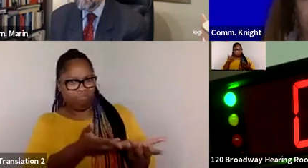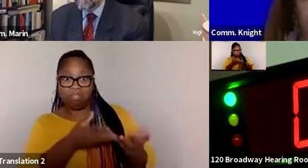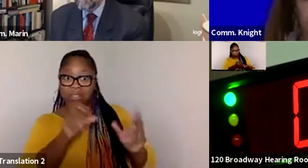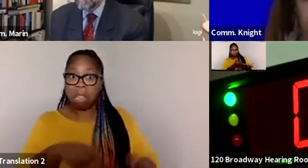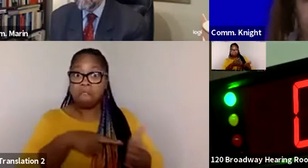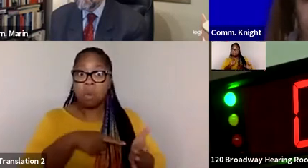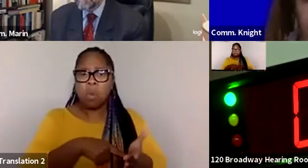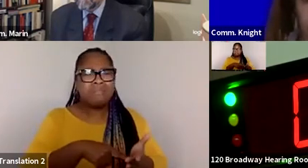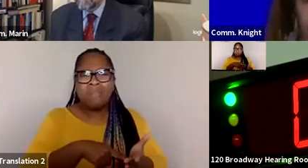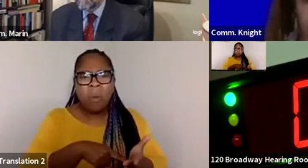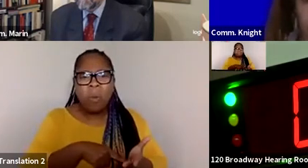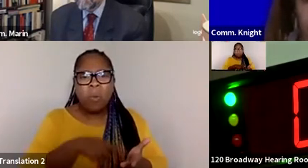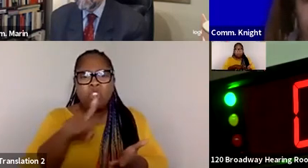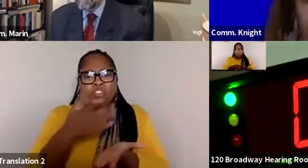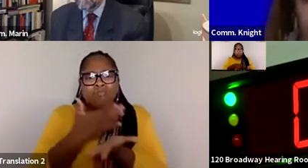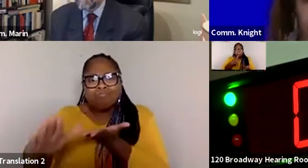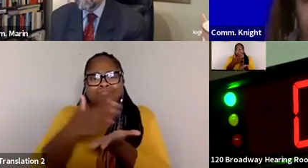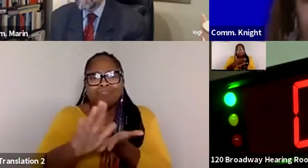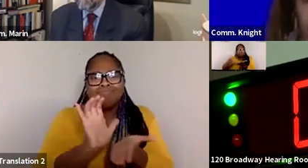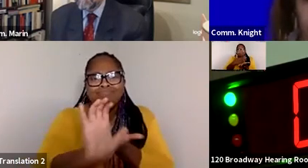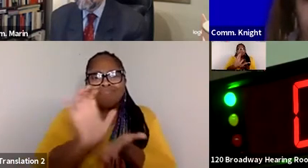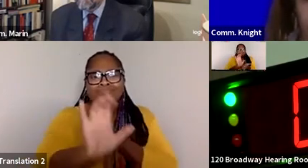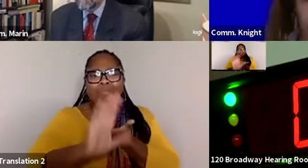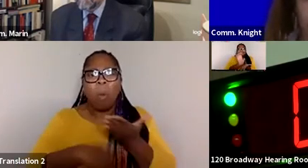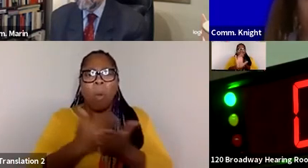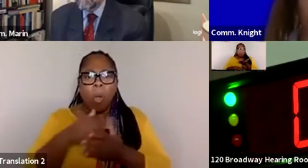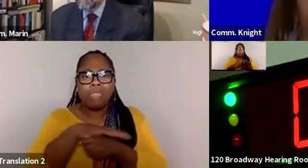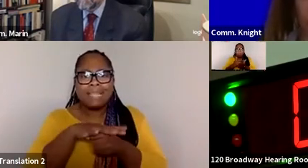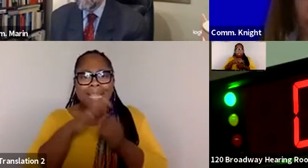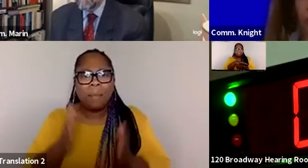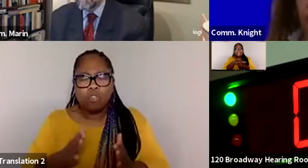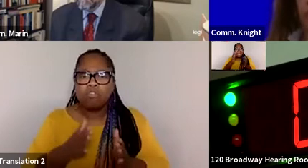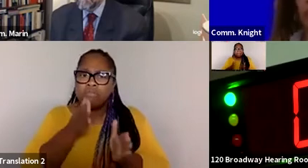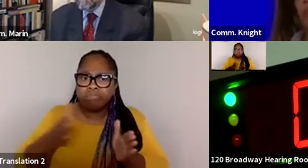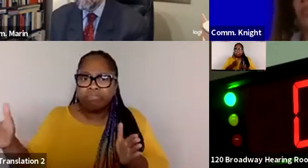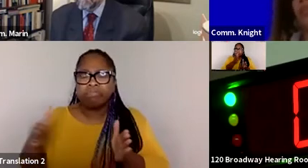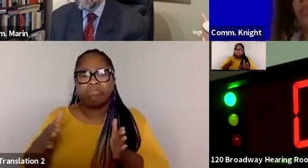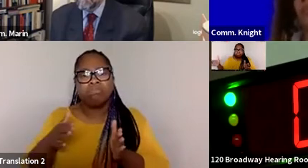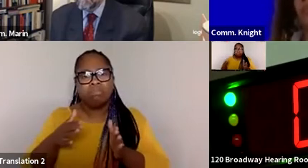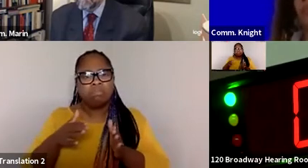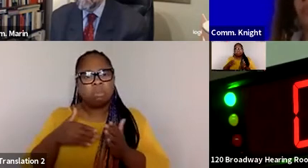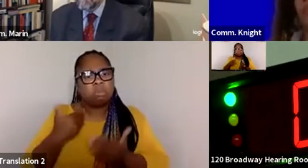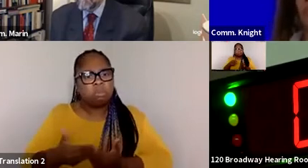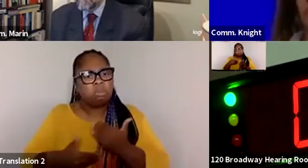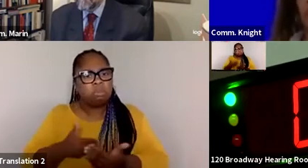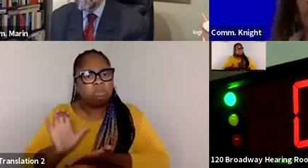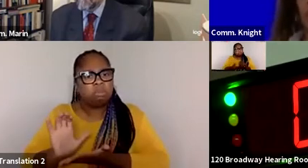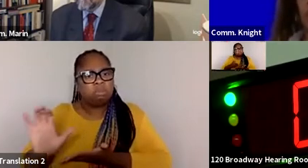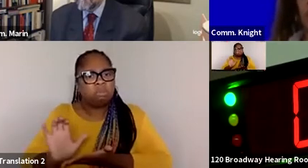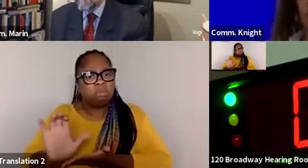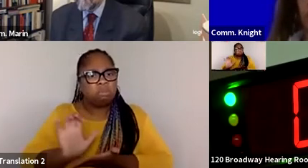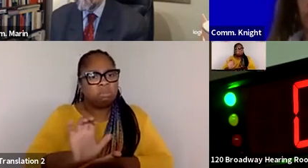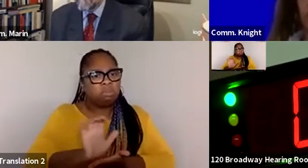displacing all the neighbors very slowly but very surely. that is,